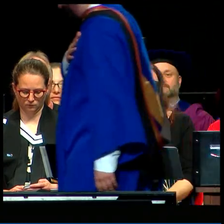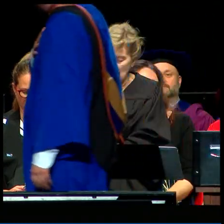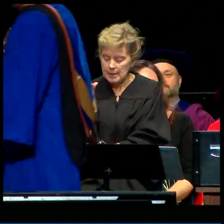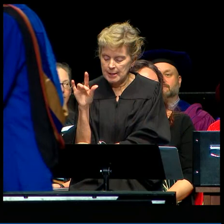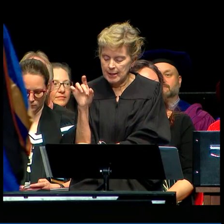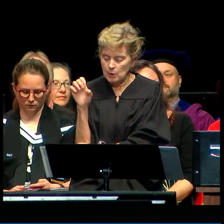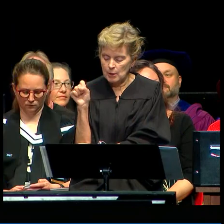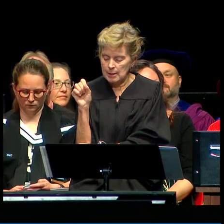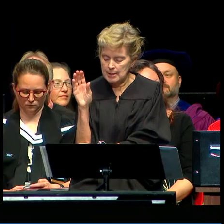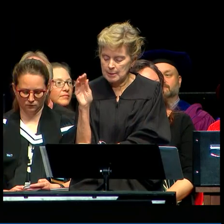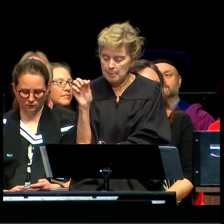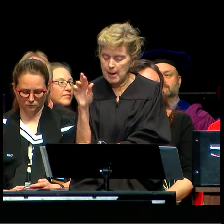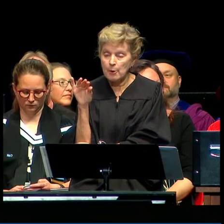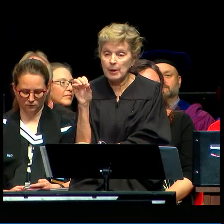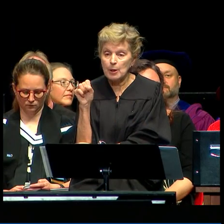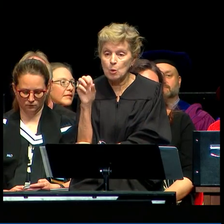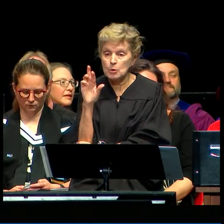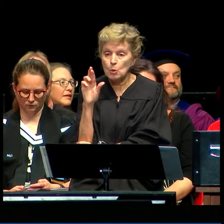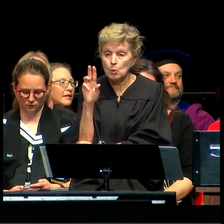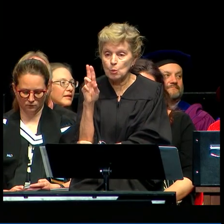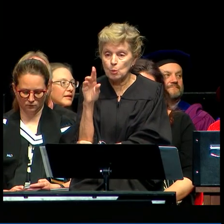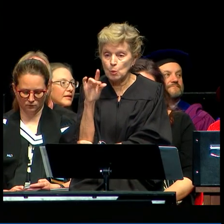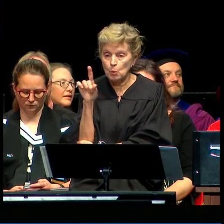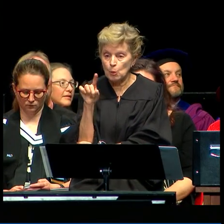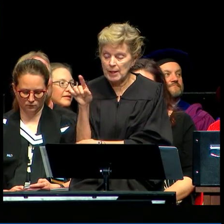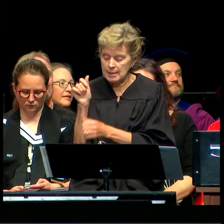Nicholas Barrios Ruiz, with distinction.